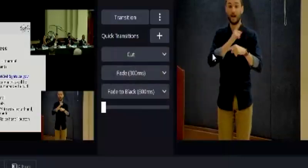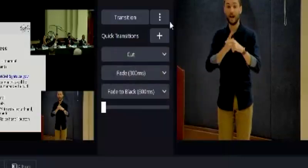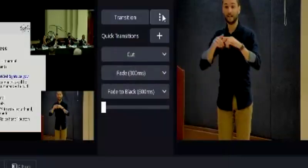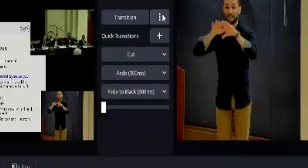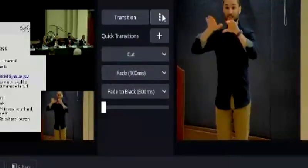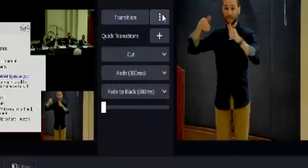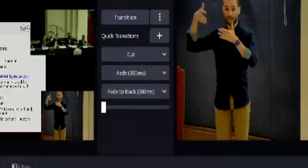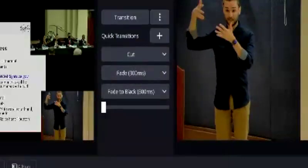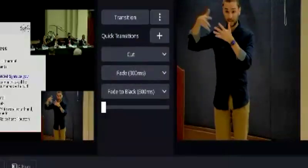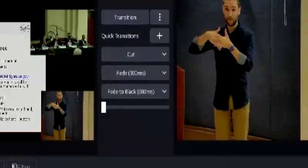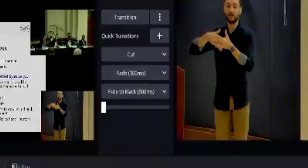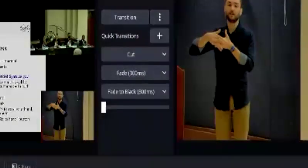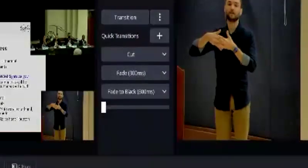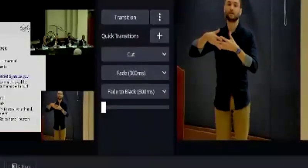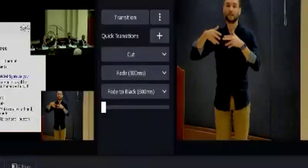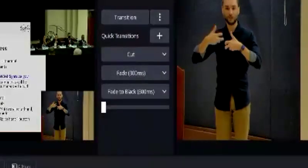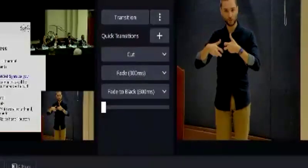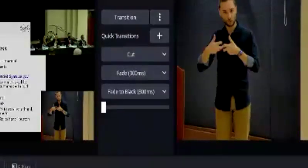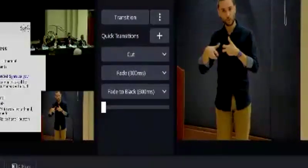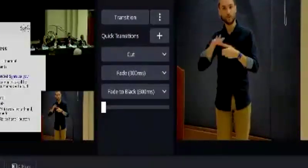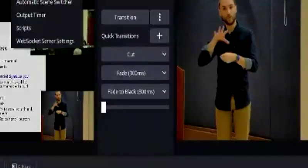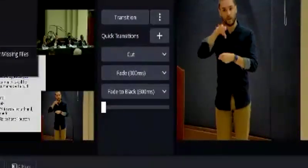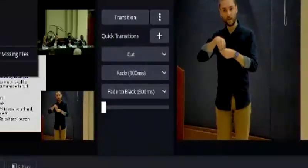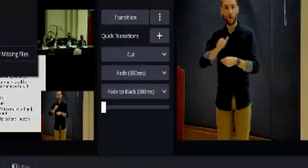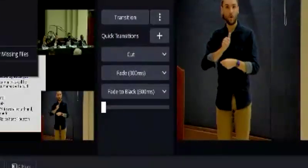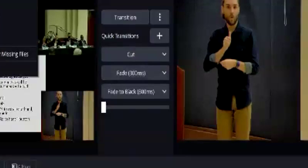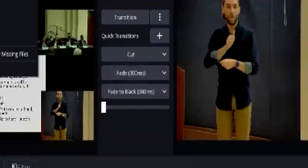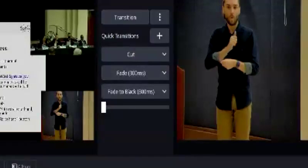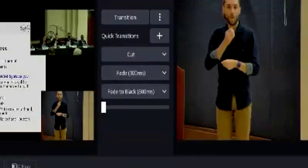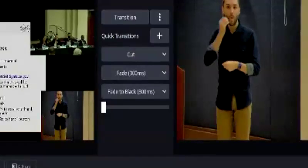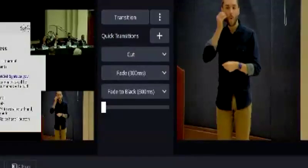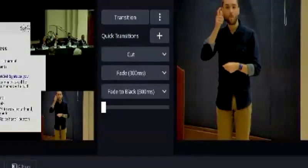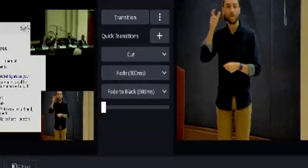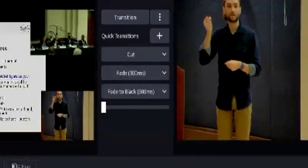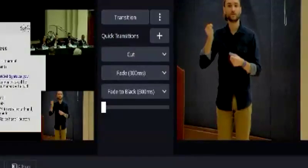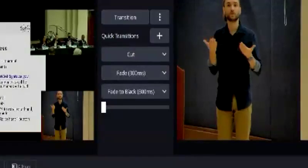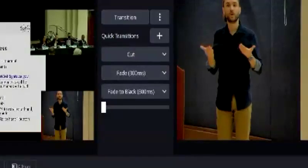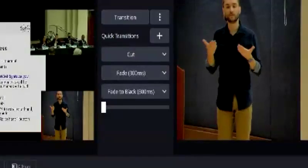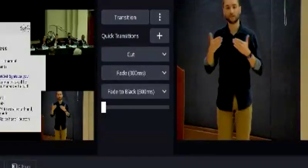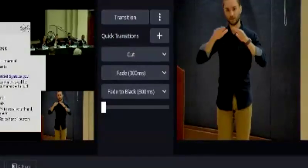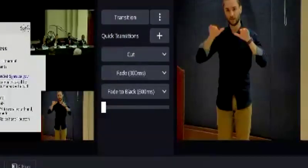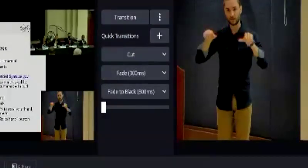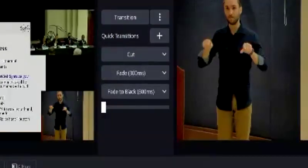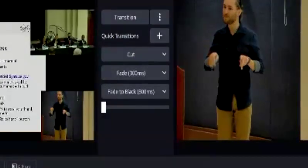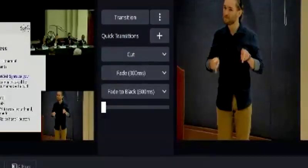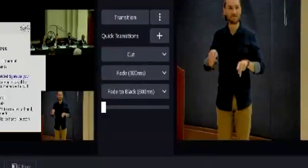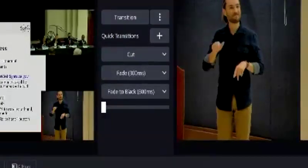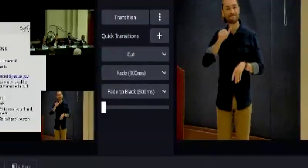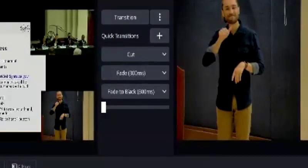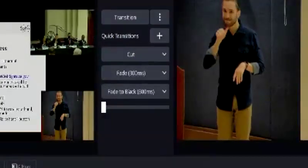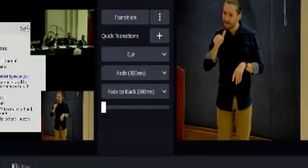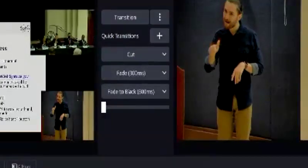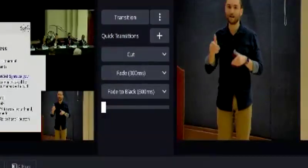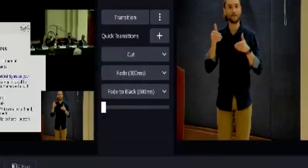systemic issues within our own homeless services system, where people are not making